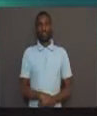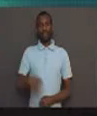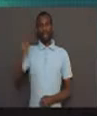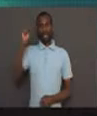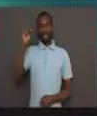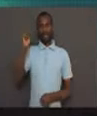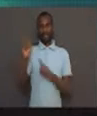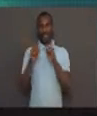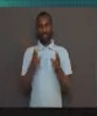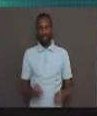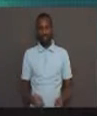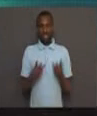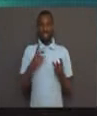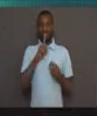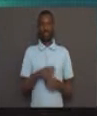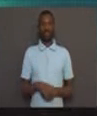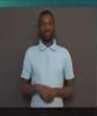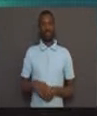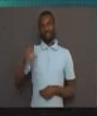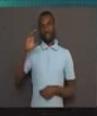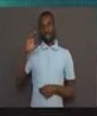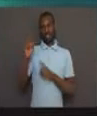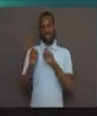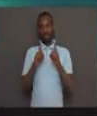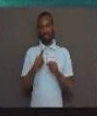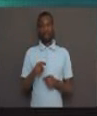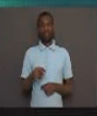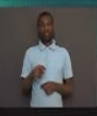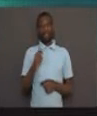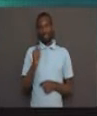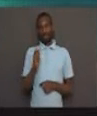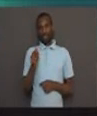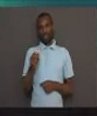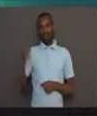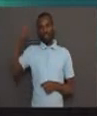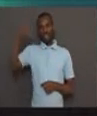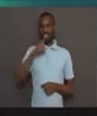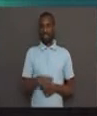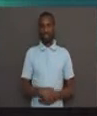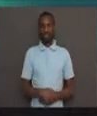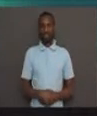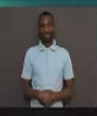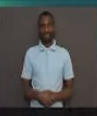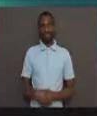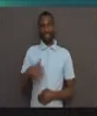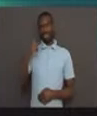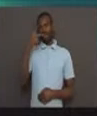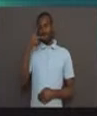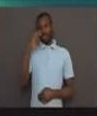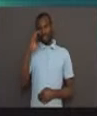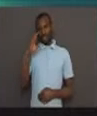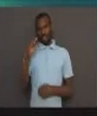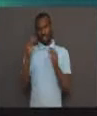m is mass, and c is the speed of light, 3 times